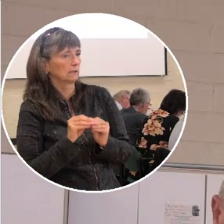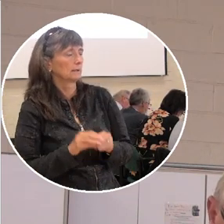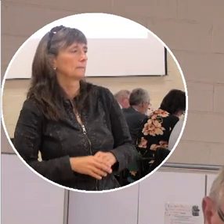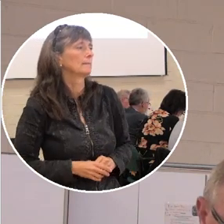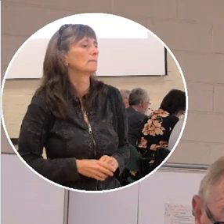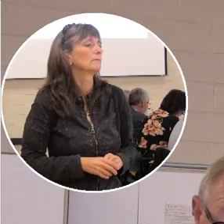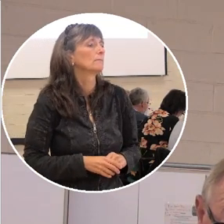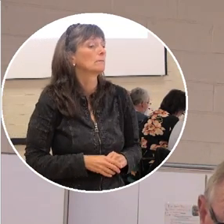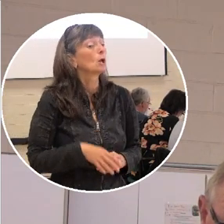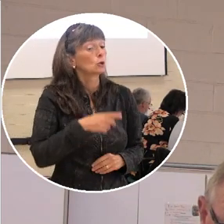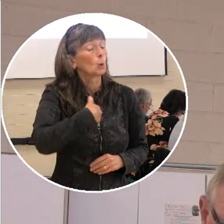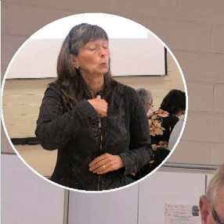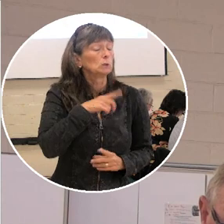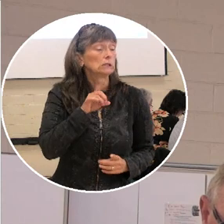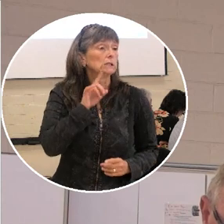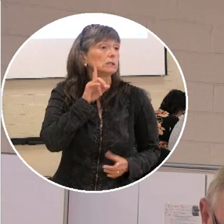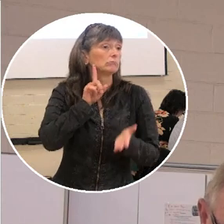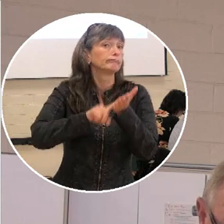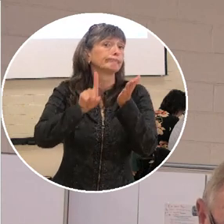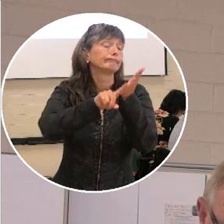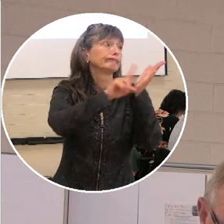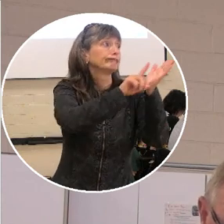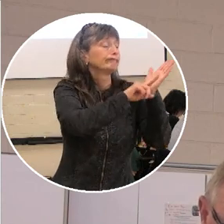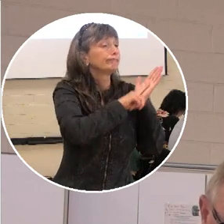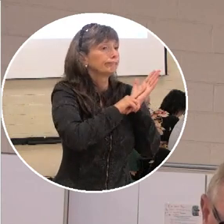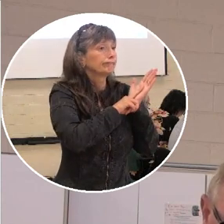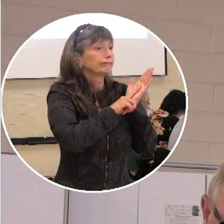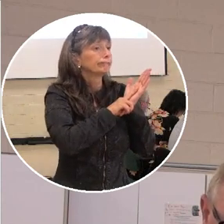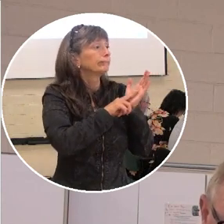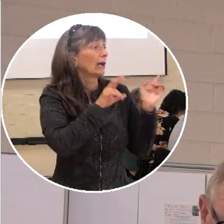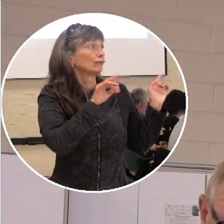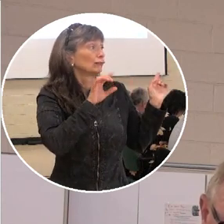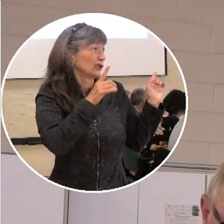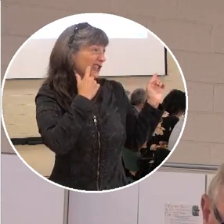We did some research, and the research was shared out